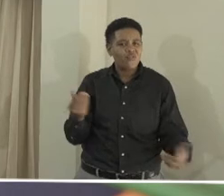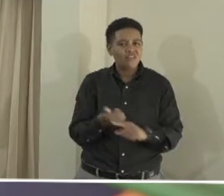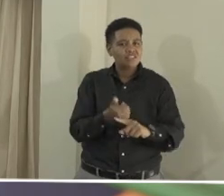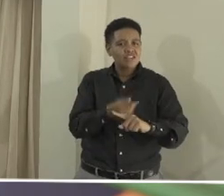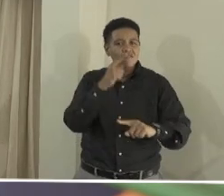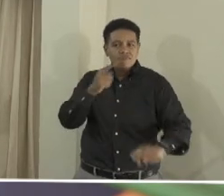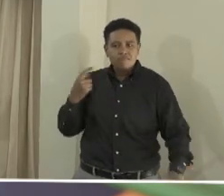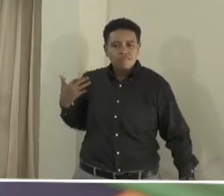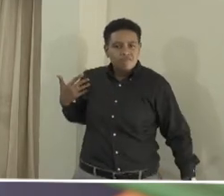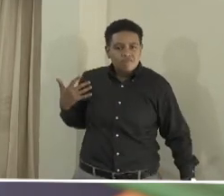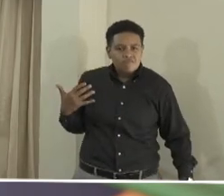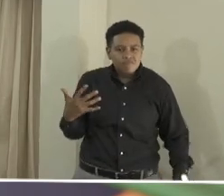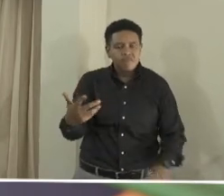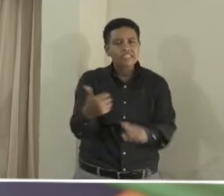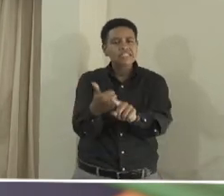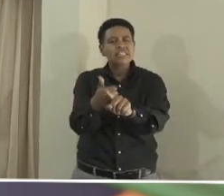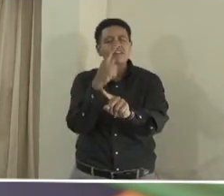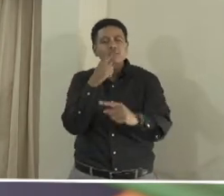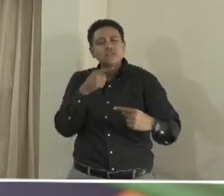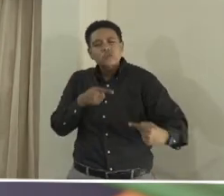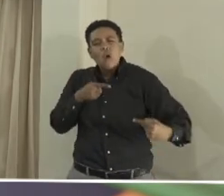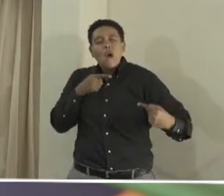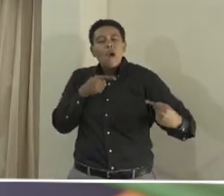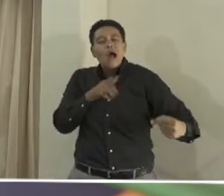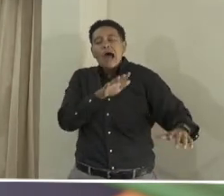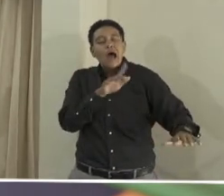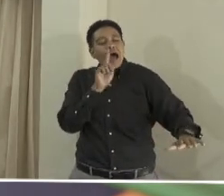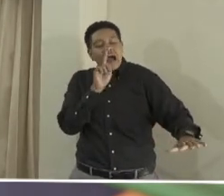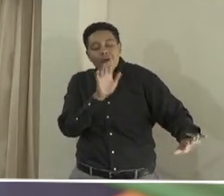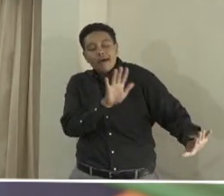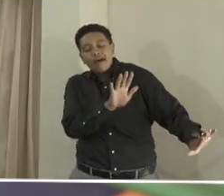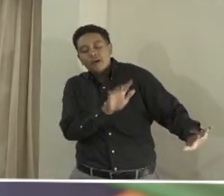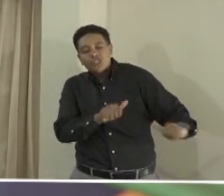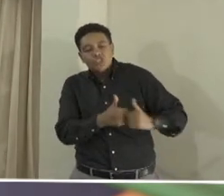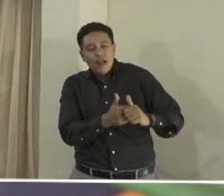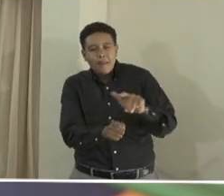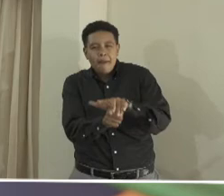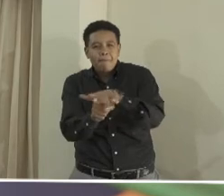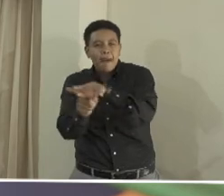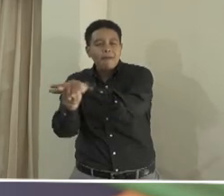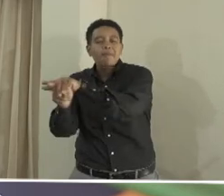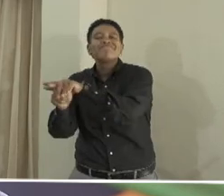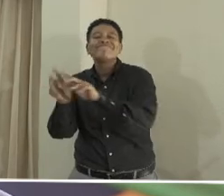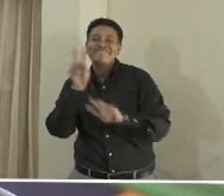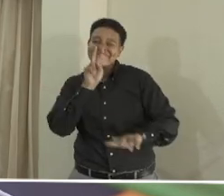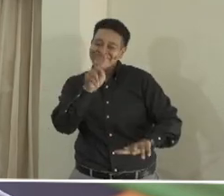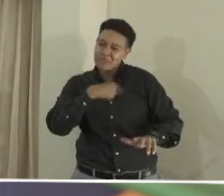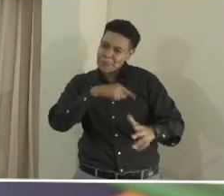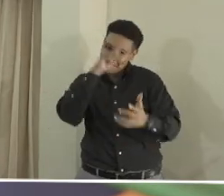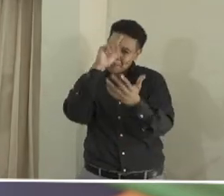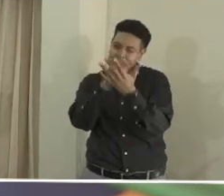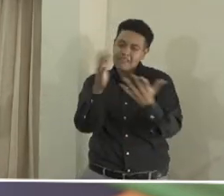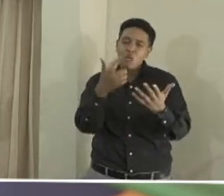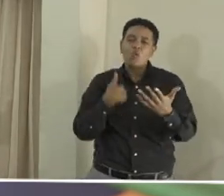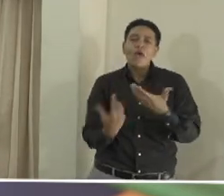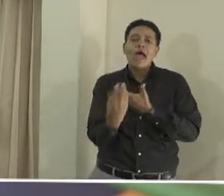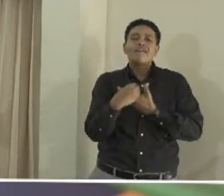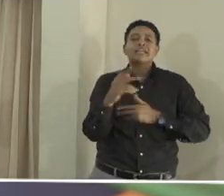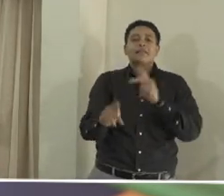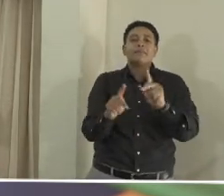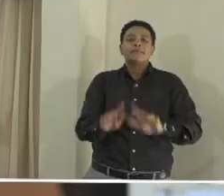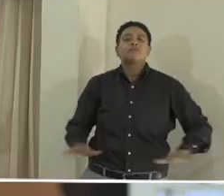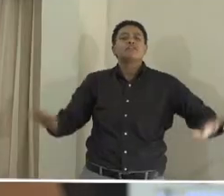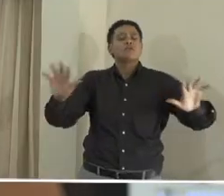is punctuated with struggles and challenges, but we believe that we have within us as a